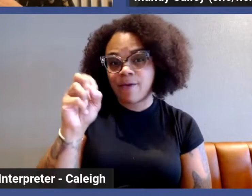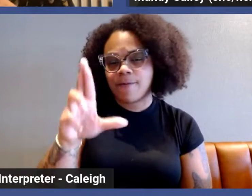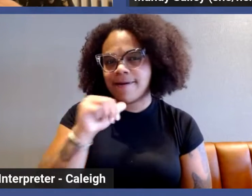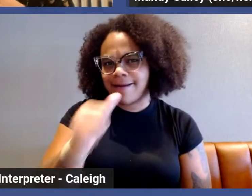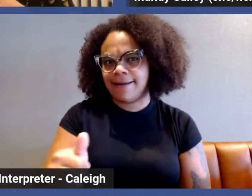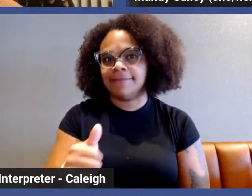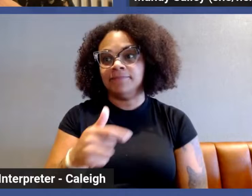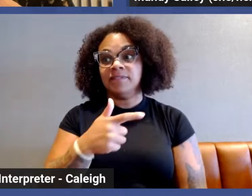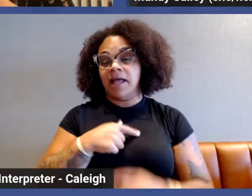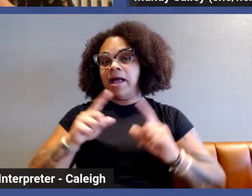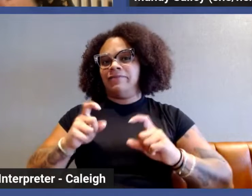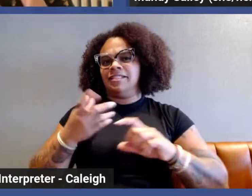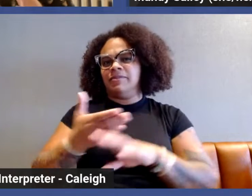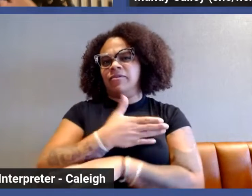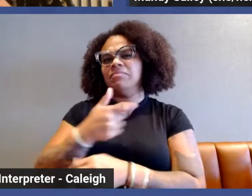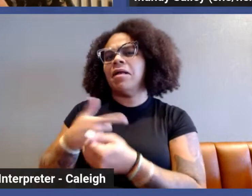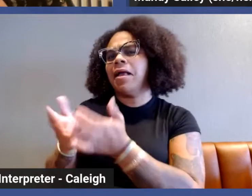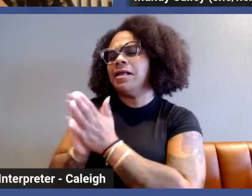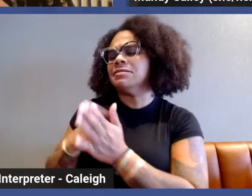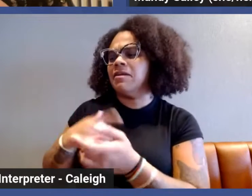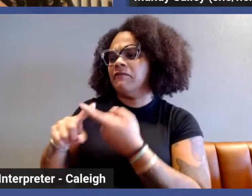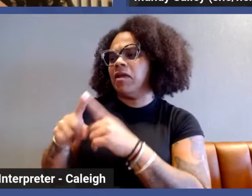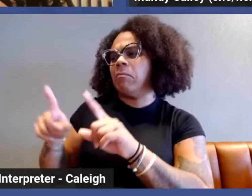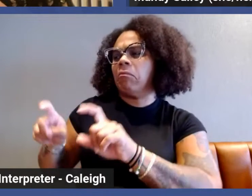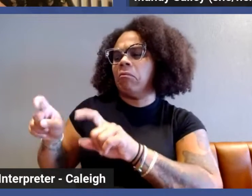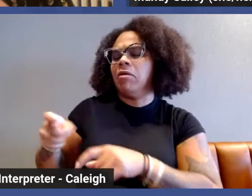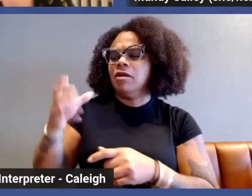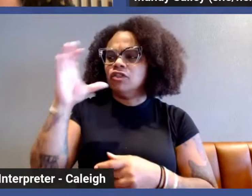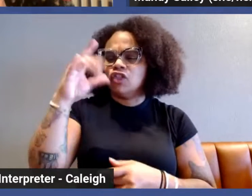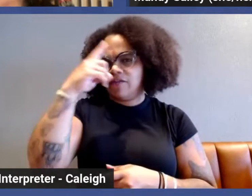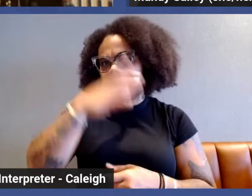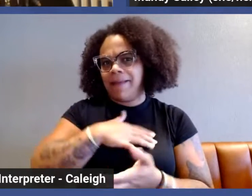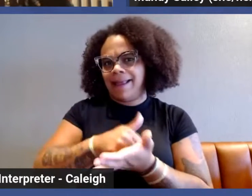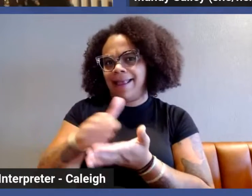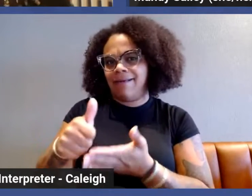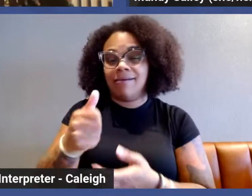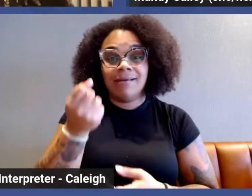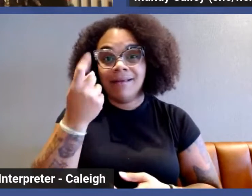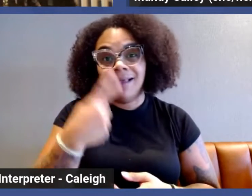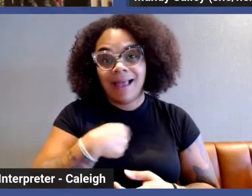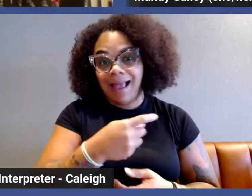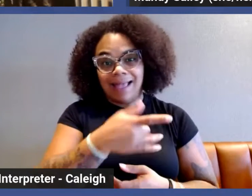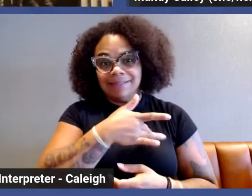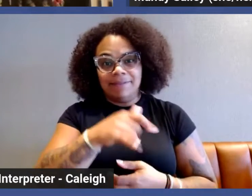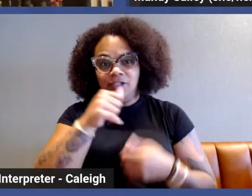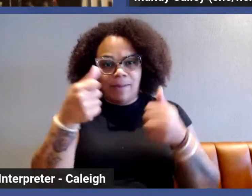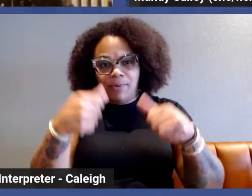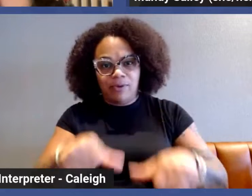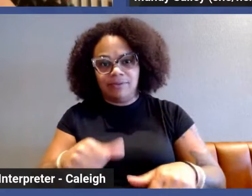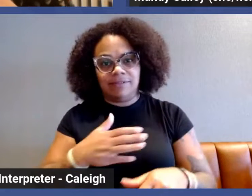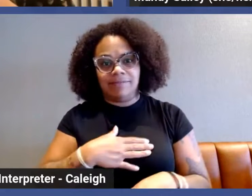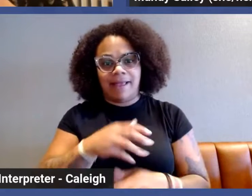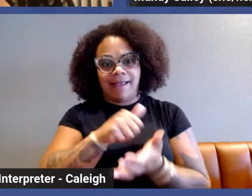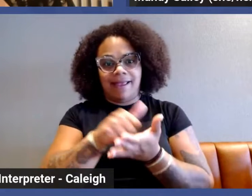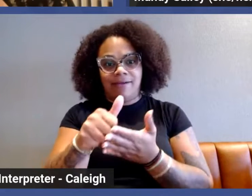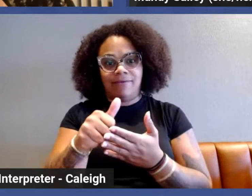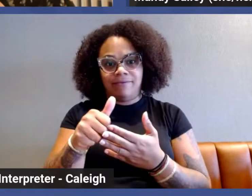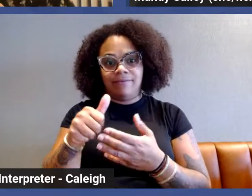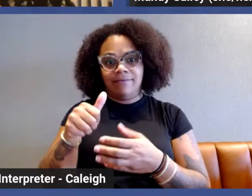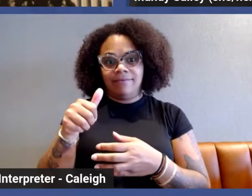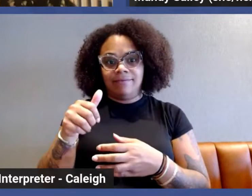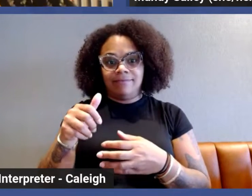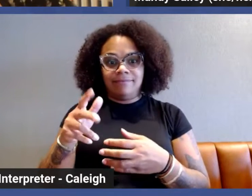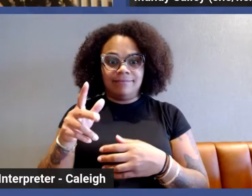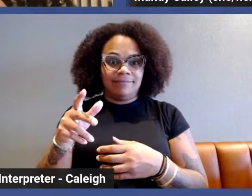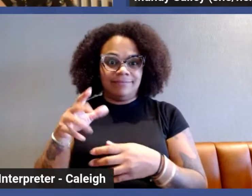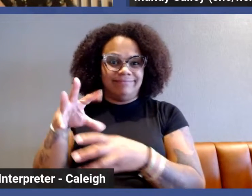having friends try to search for my account, which I don't even post. I keep my account on Twitter is the only thing I'm